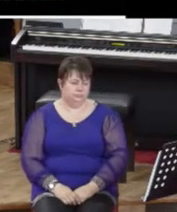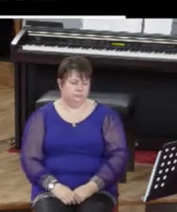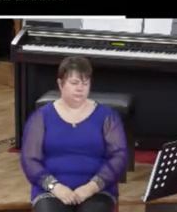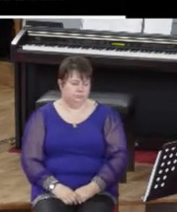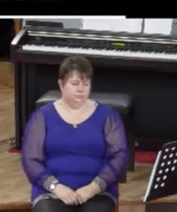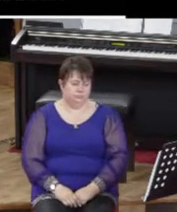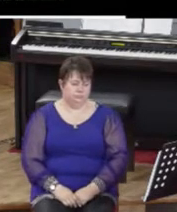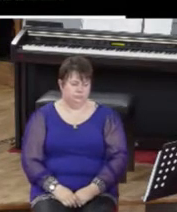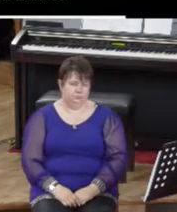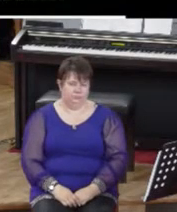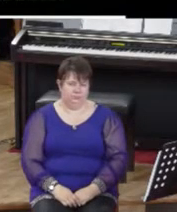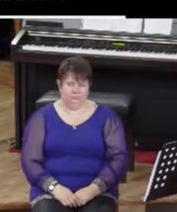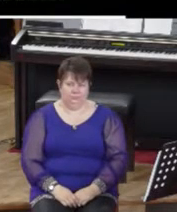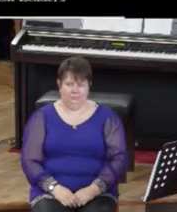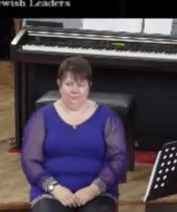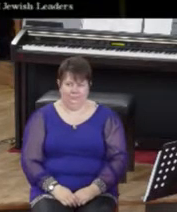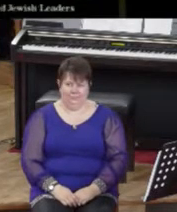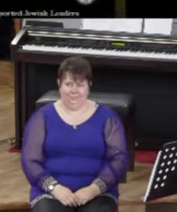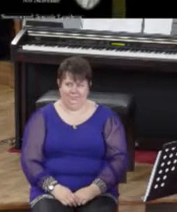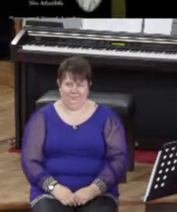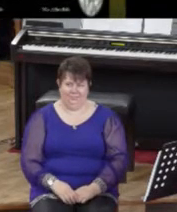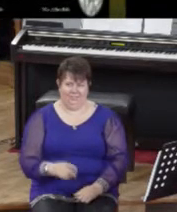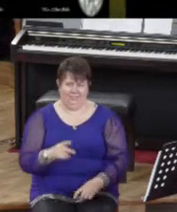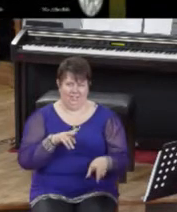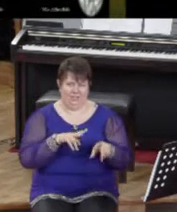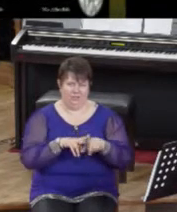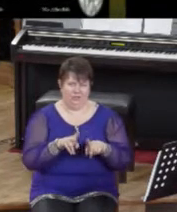I'm just waiting and listening for the penny to drop.